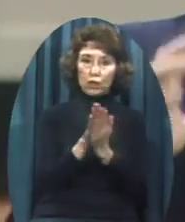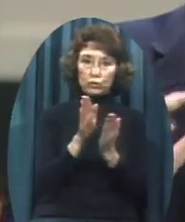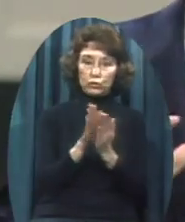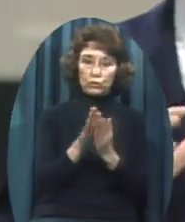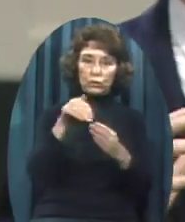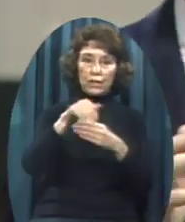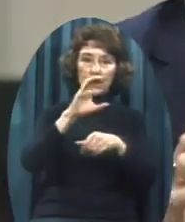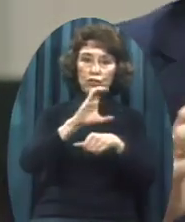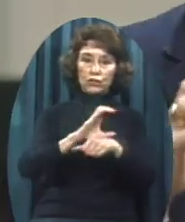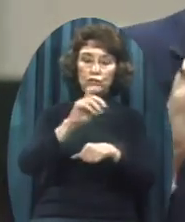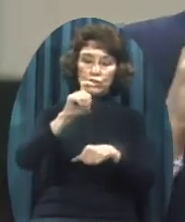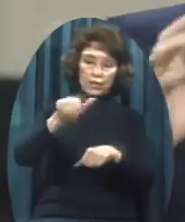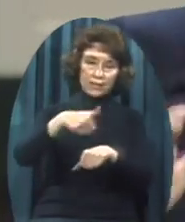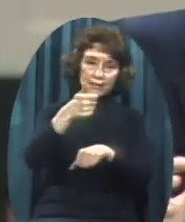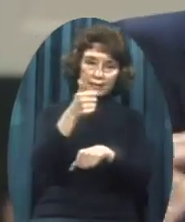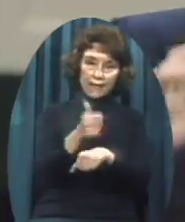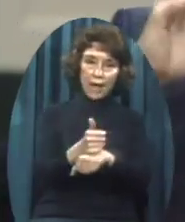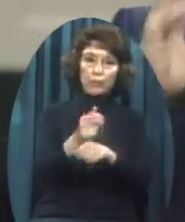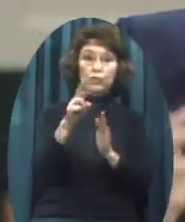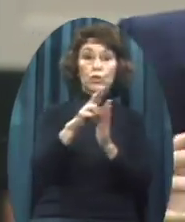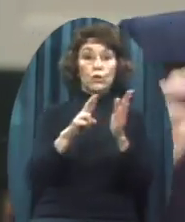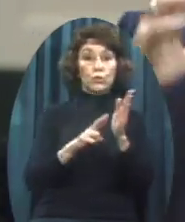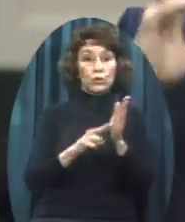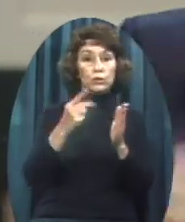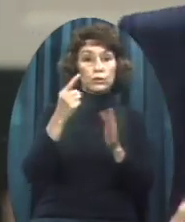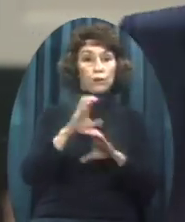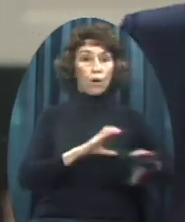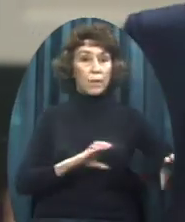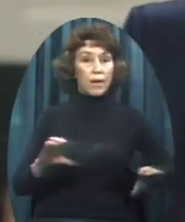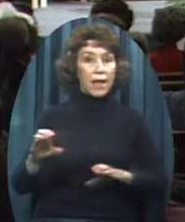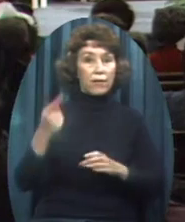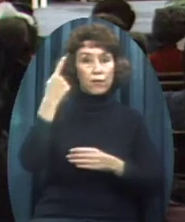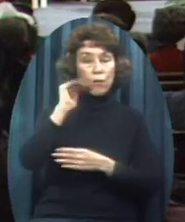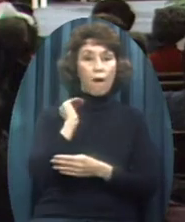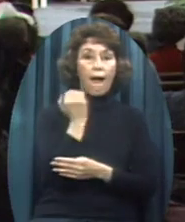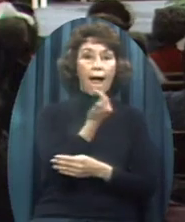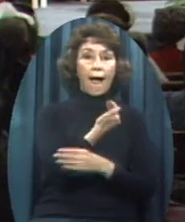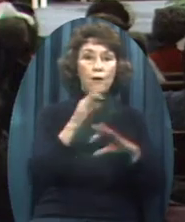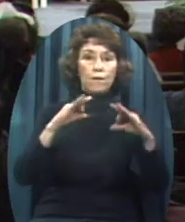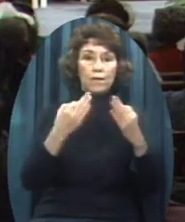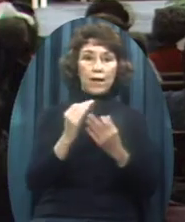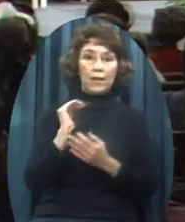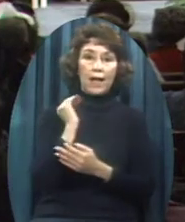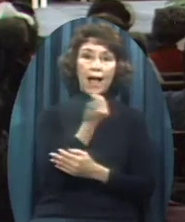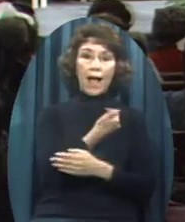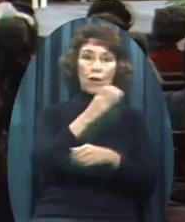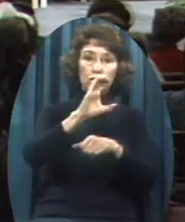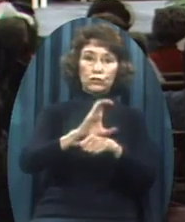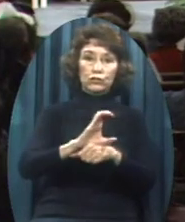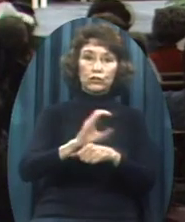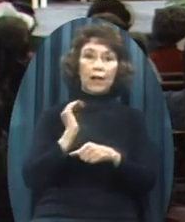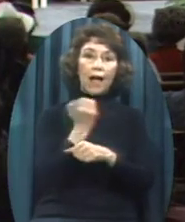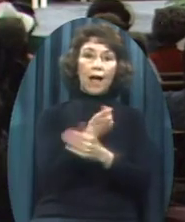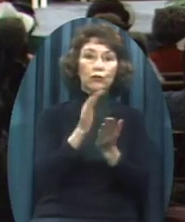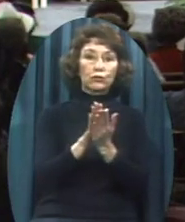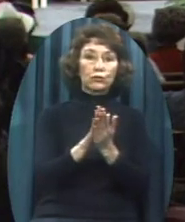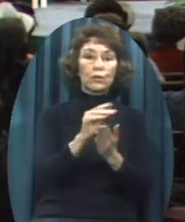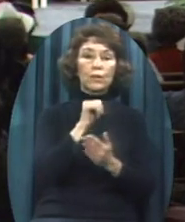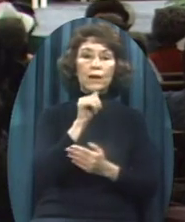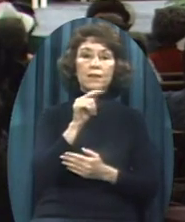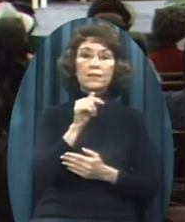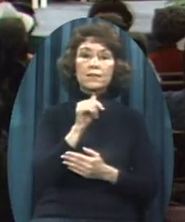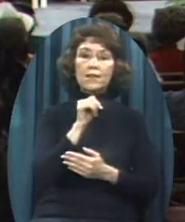the rules of behavior for our ministry and our family and our church. But we shouldn't try to do the same for others. And we